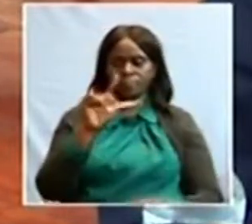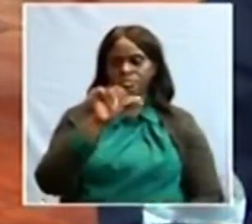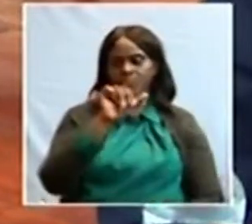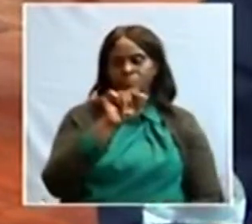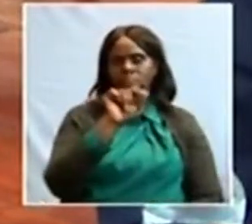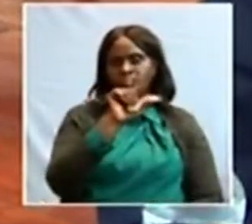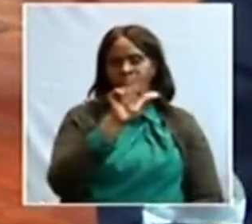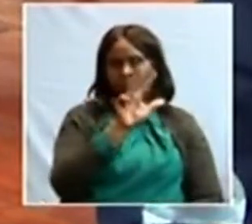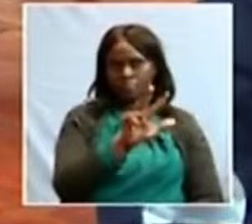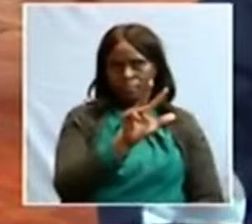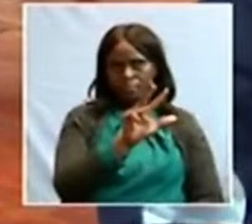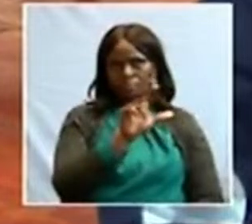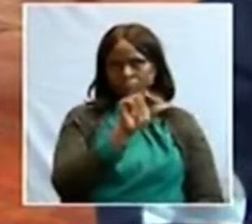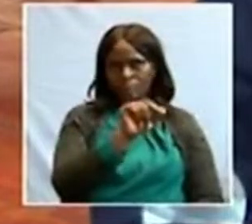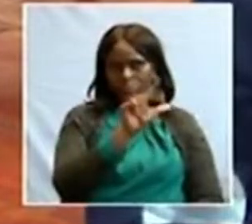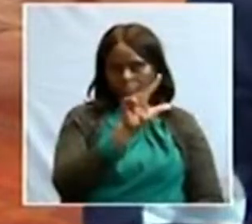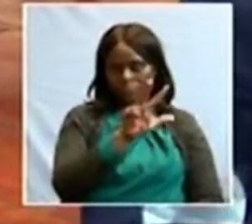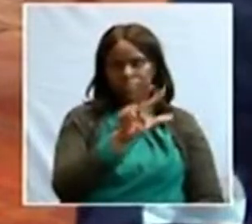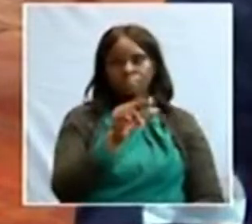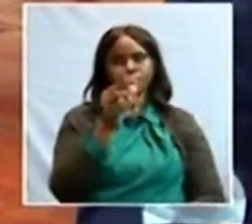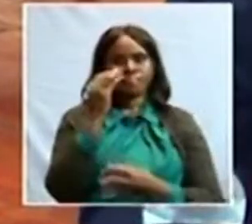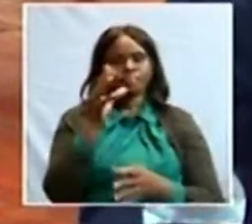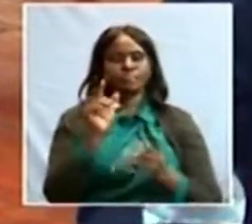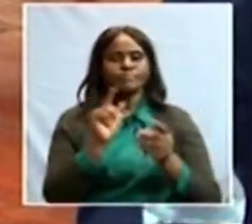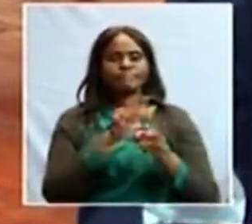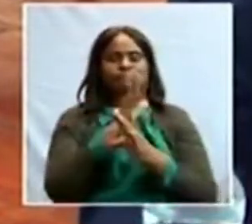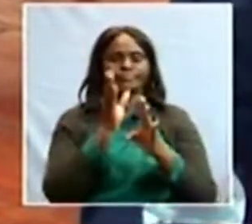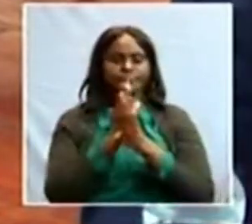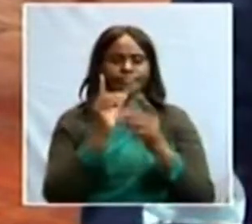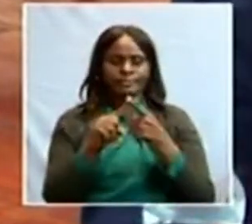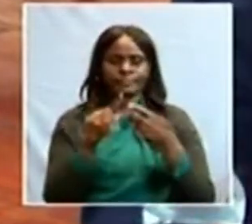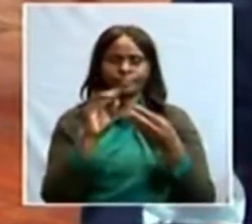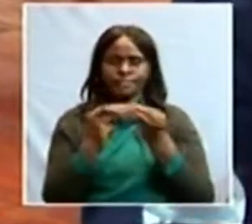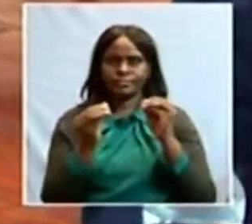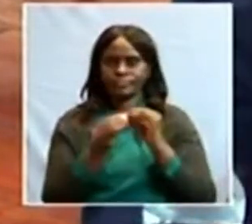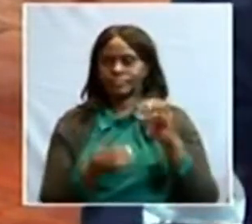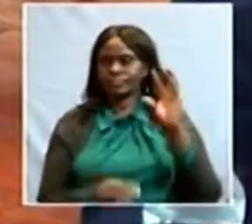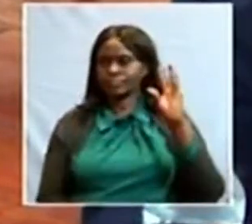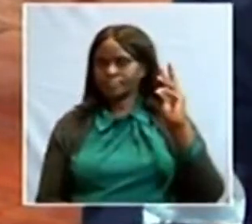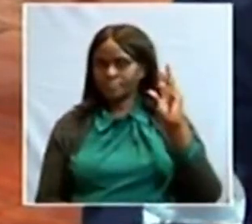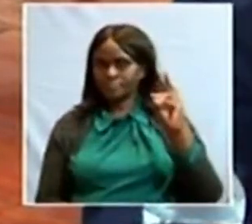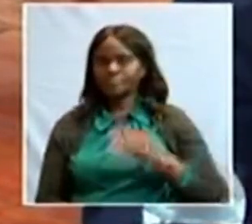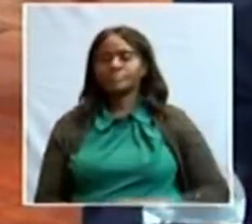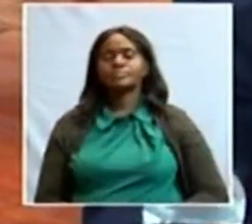23 is adhered to. Kindly refer to Appendix 6.